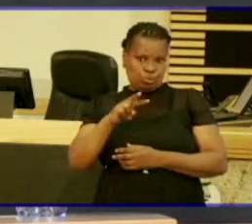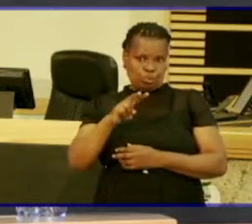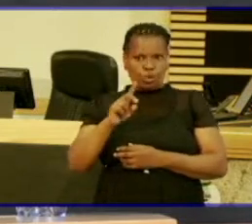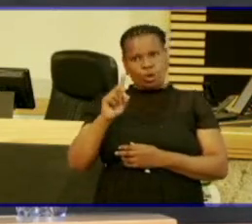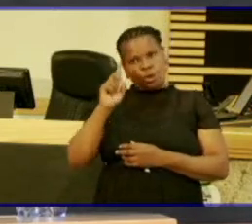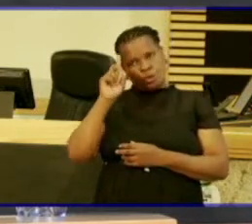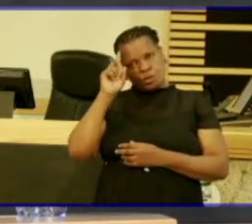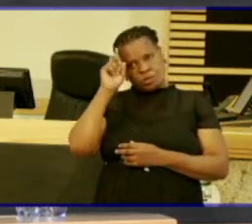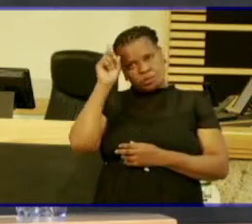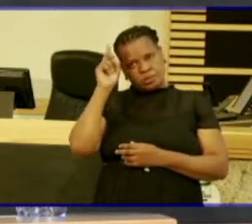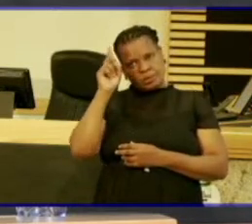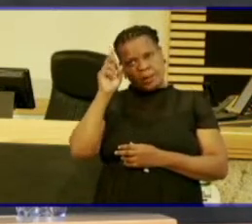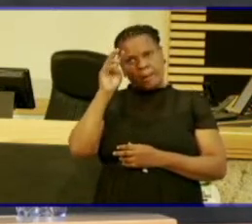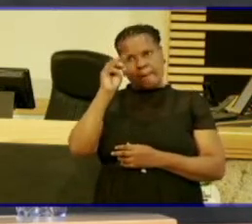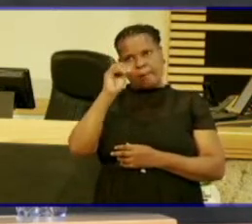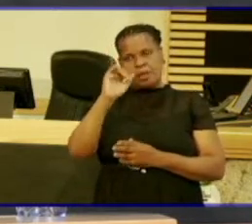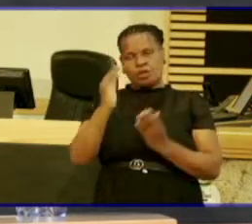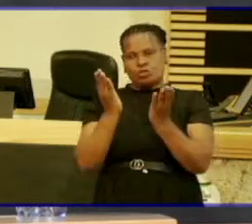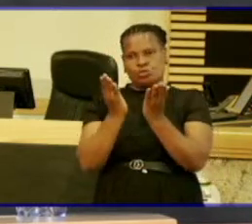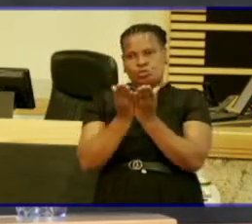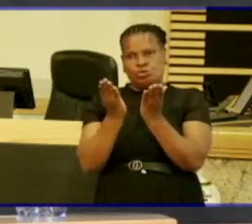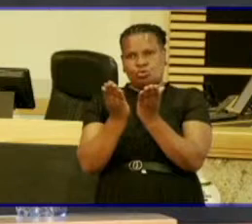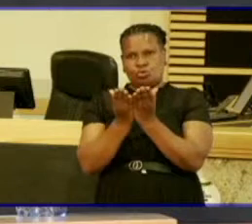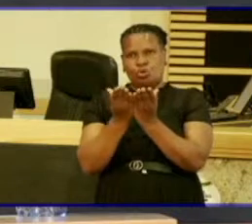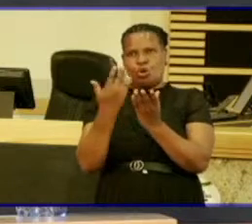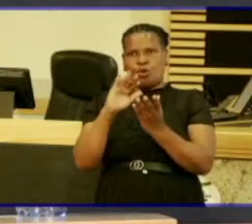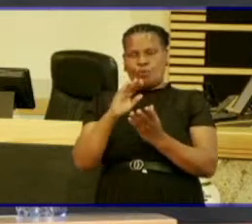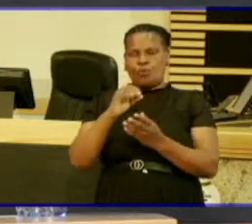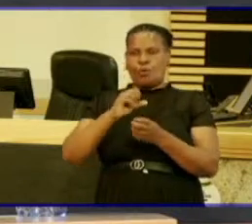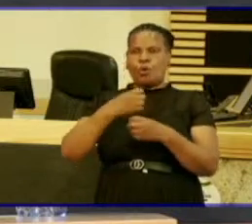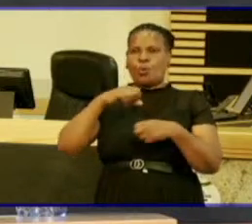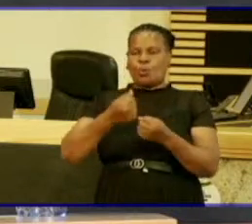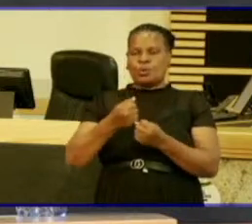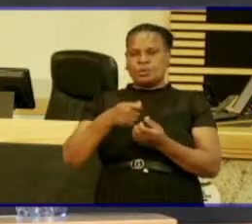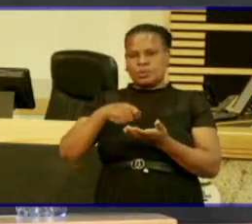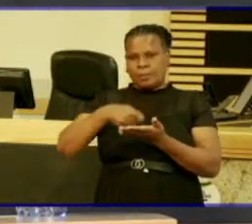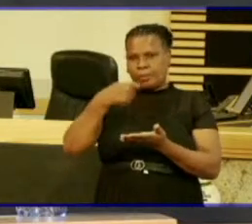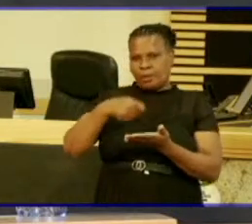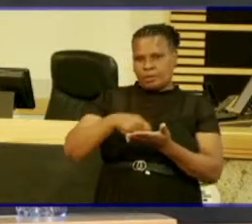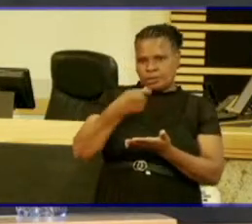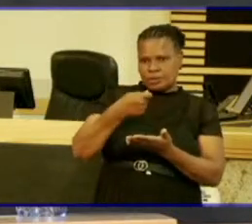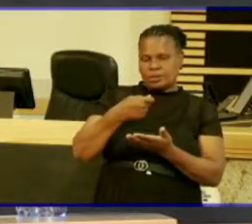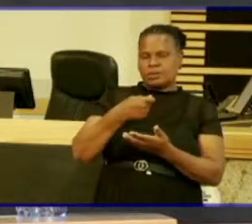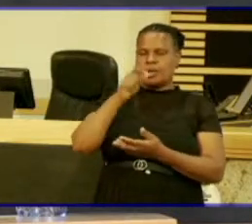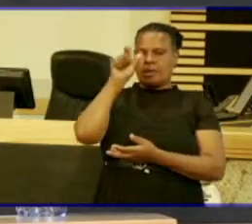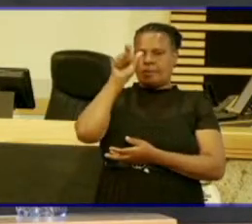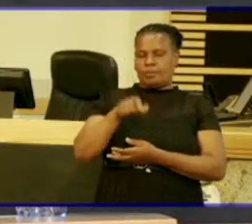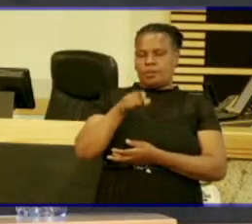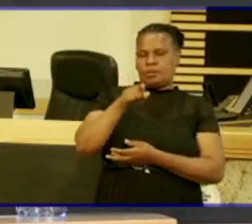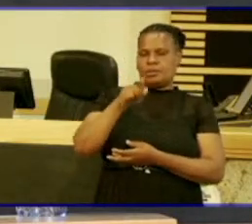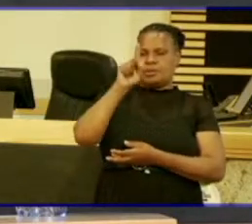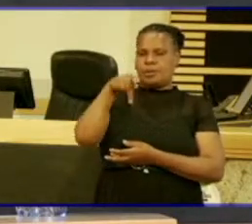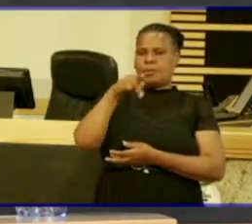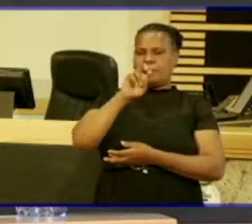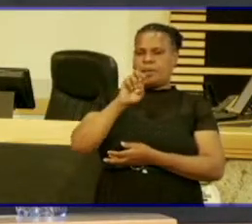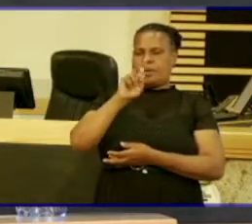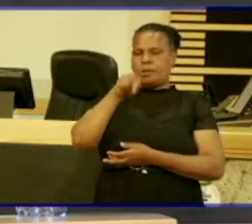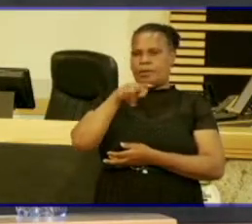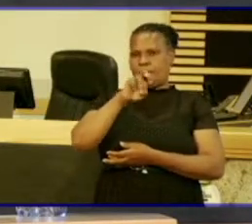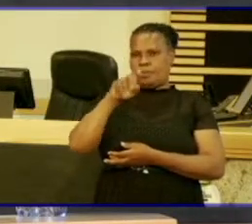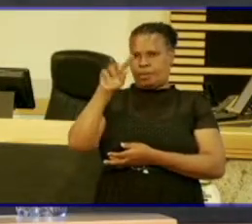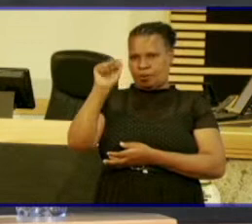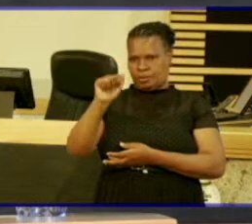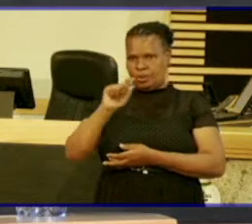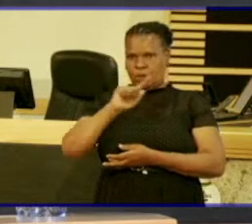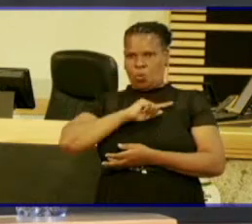University Medical School, led by late Professor Lungile Pepeta, to whom we pay homage for his contribution in the